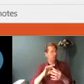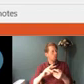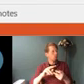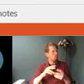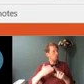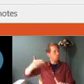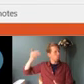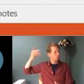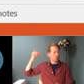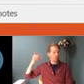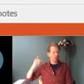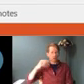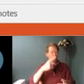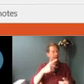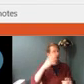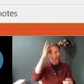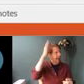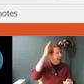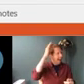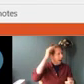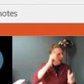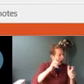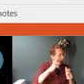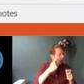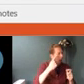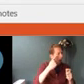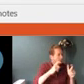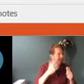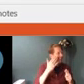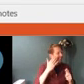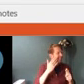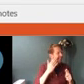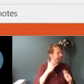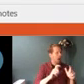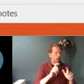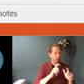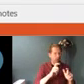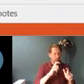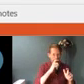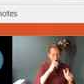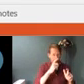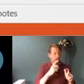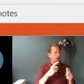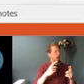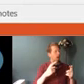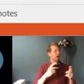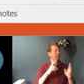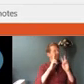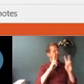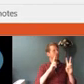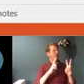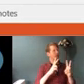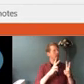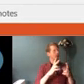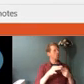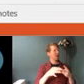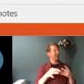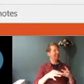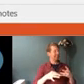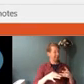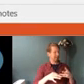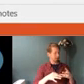visible markers such as hair color, eye color, skin color, the estimation of these visible traits could be obtained